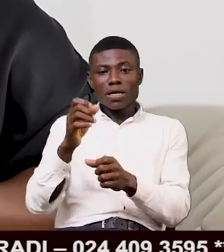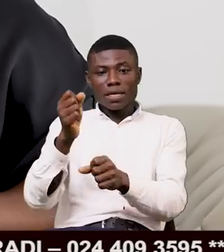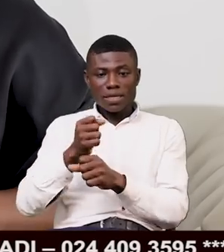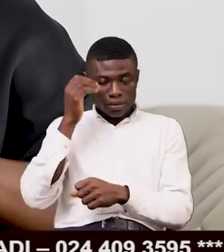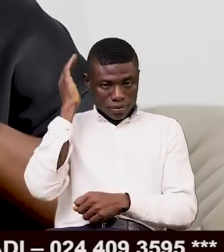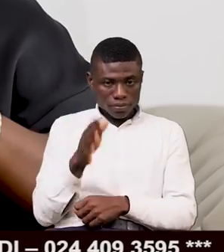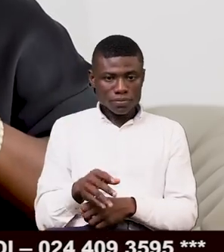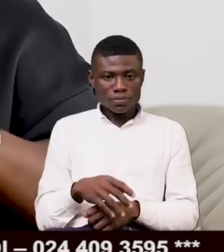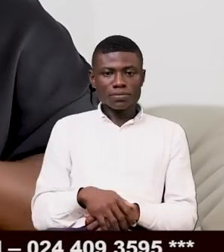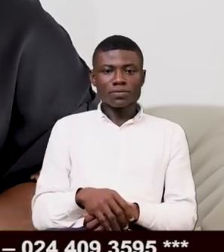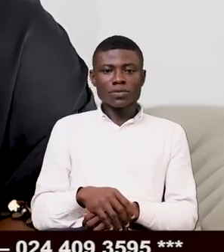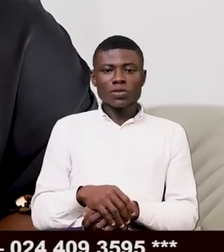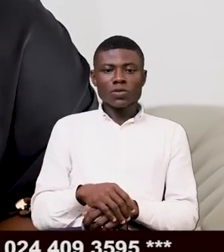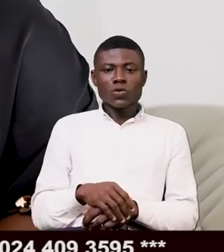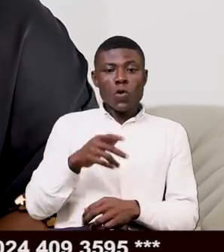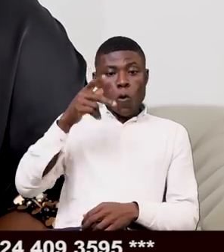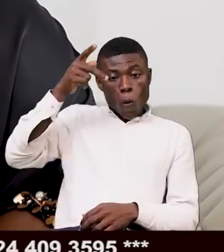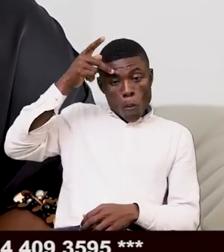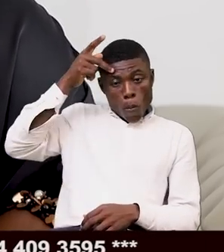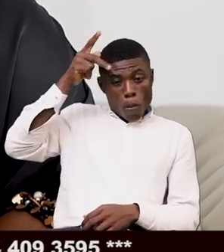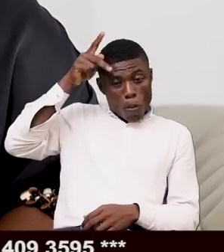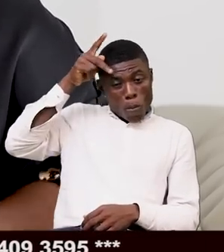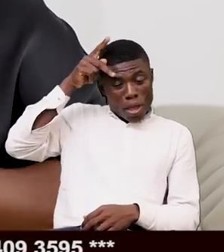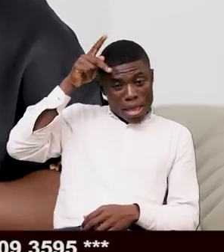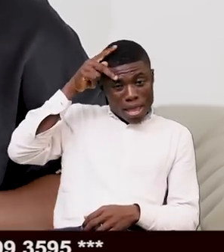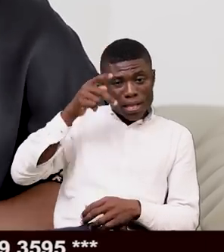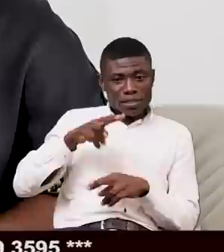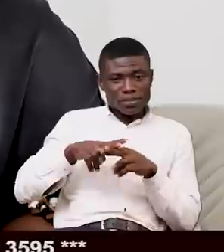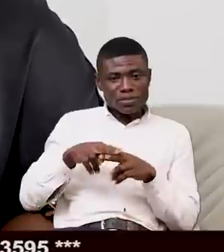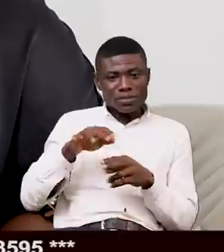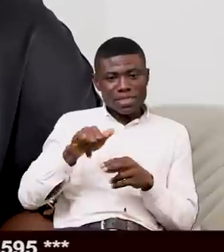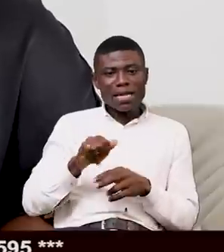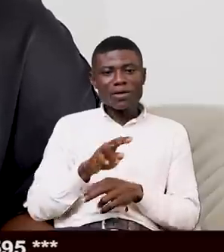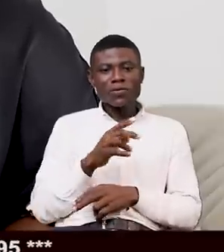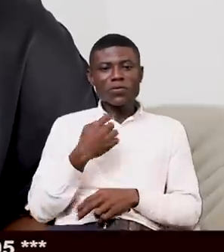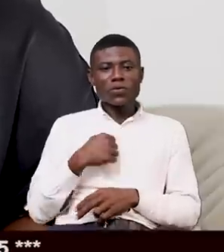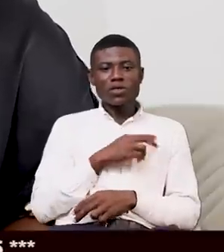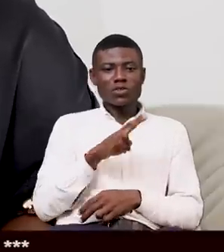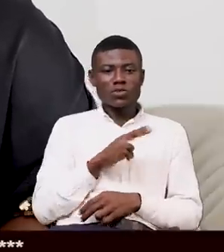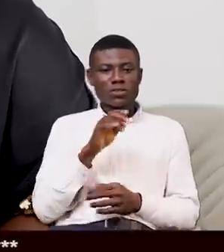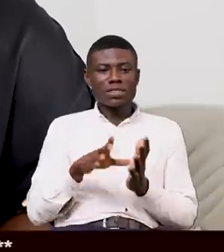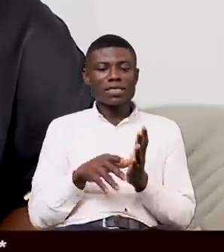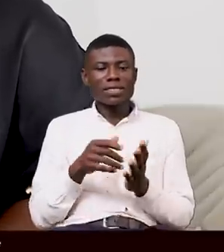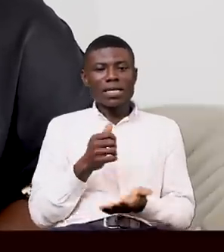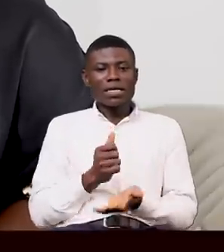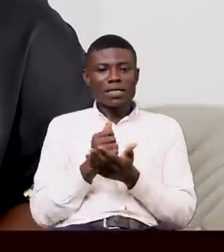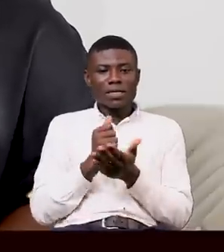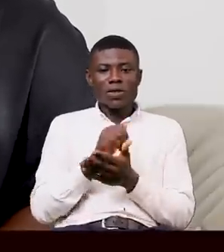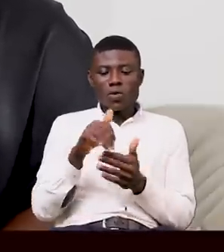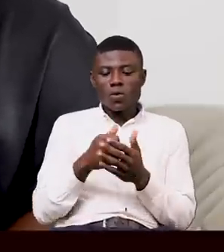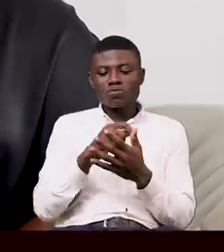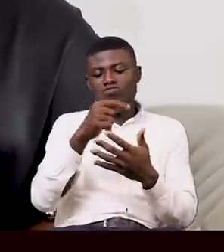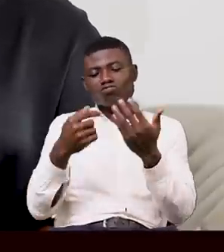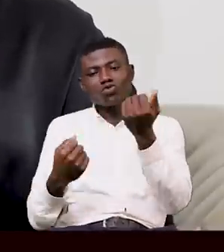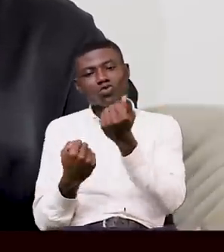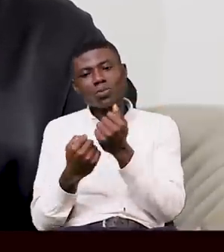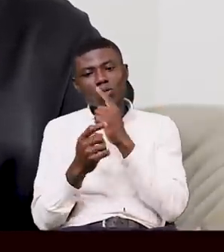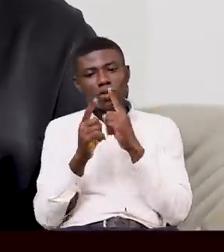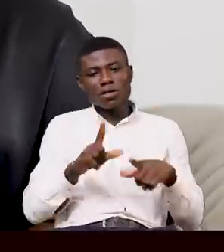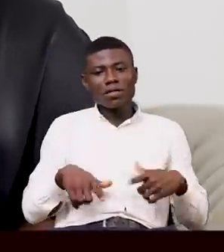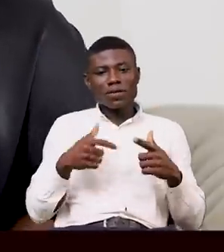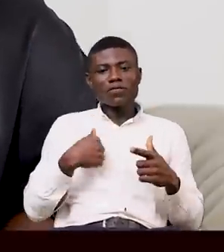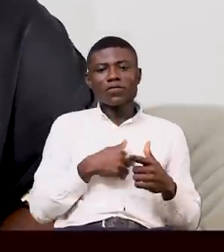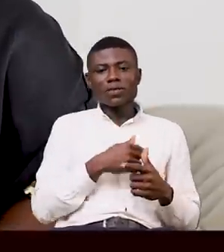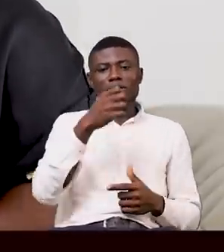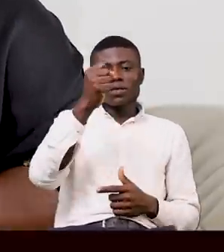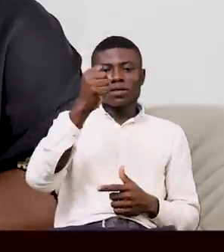mwa to biyato so. Eye pink salts. Enchine pa pebiya eno enye DCC. Any other Roman at Talk Life Walk when we are tongue